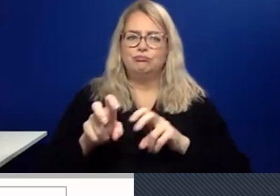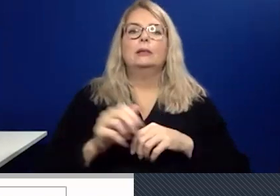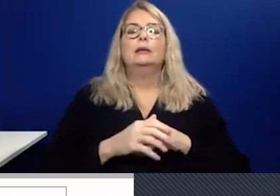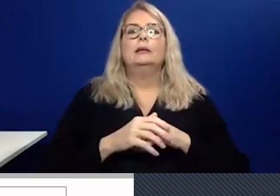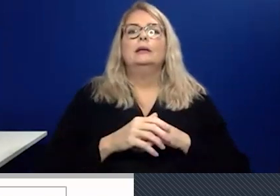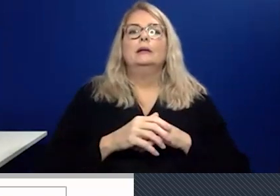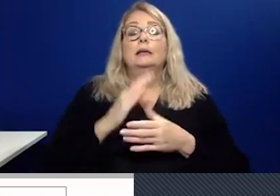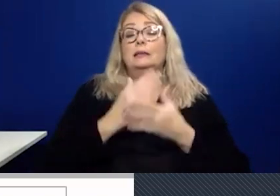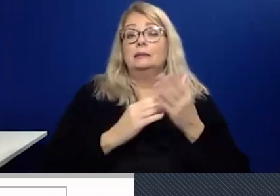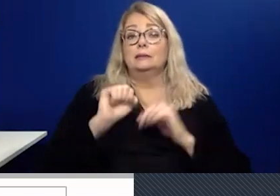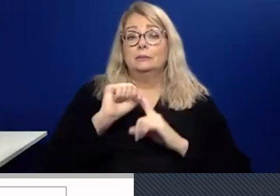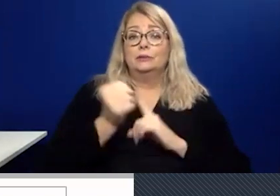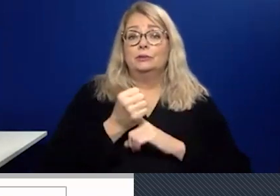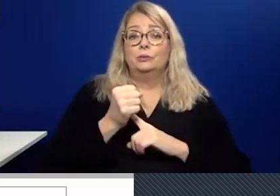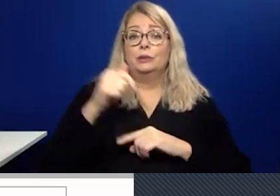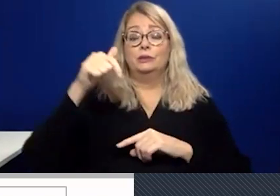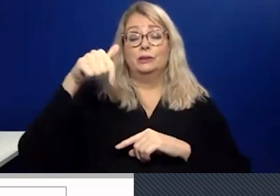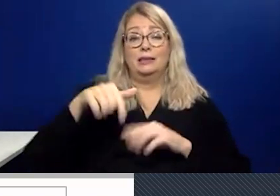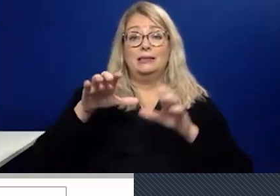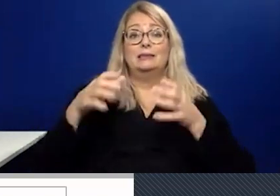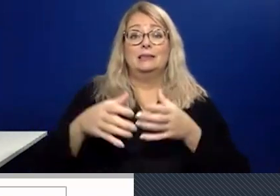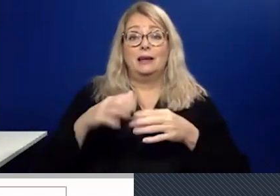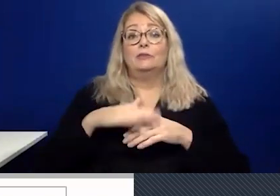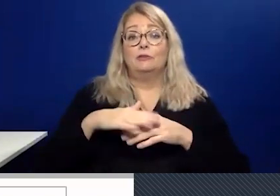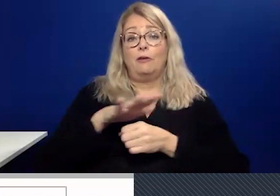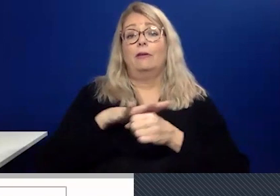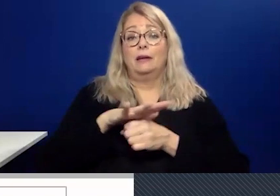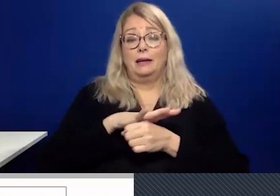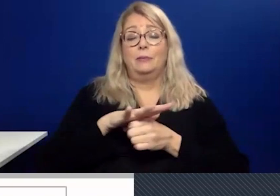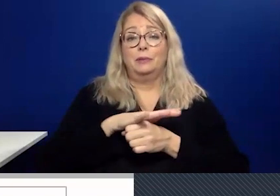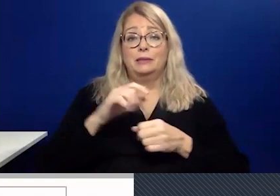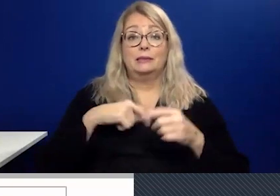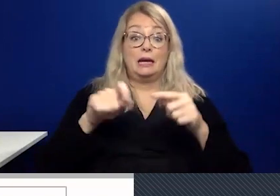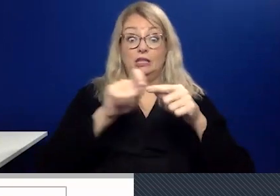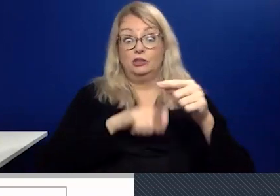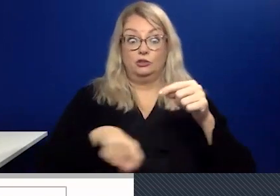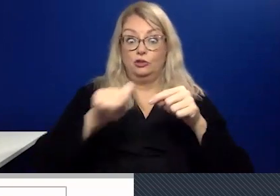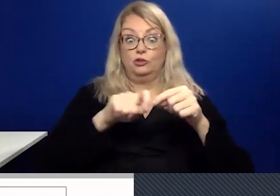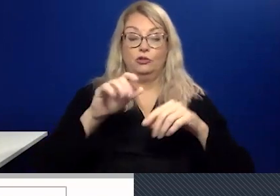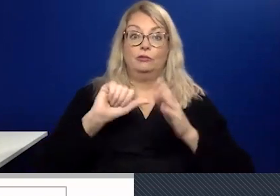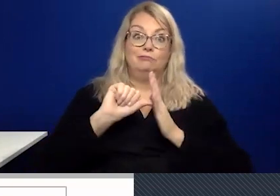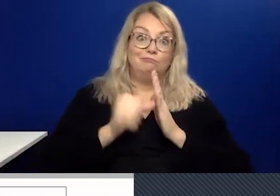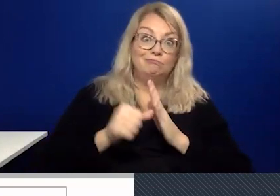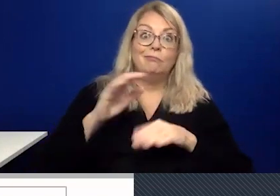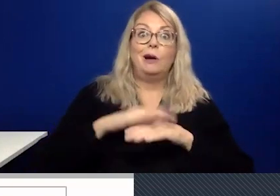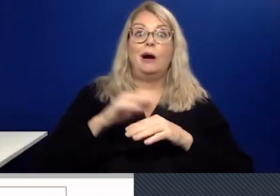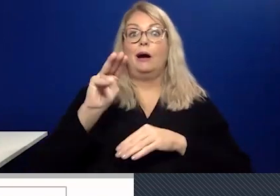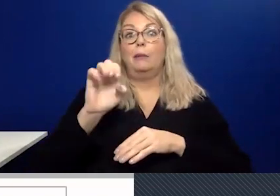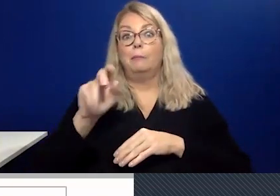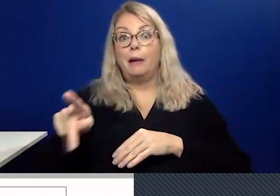in this classroom on campus. And I go through and actually circle it on the map and highlight, this is where you can park on